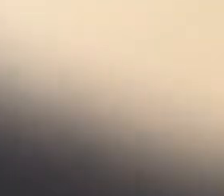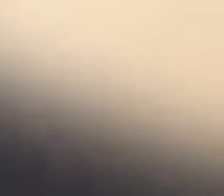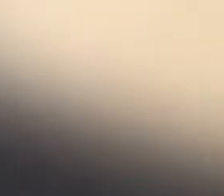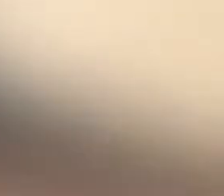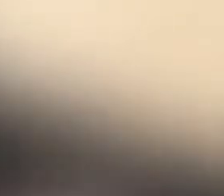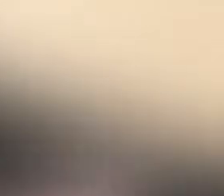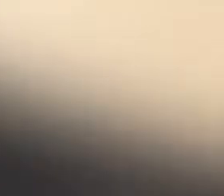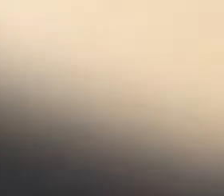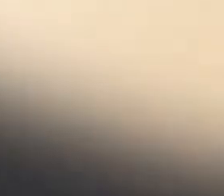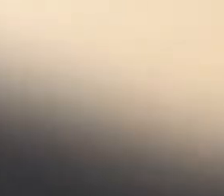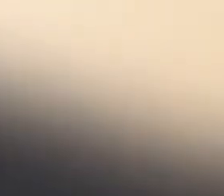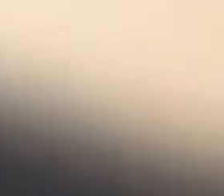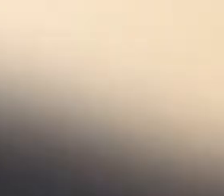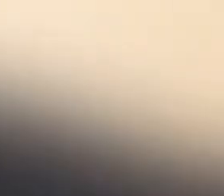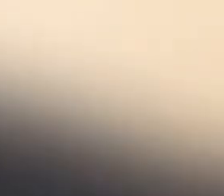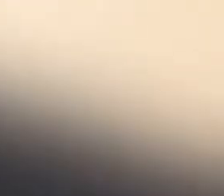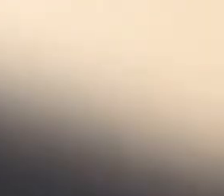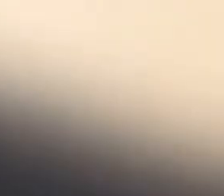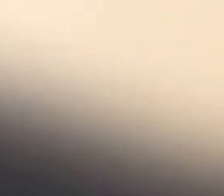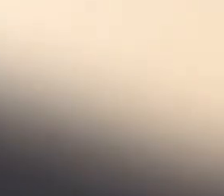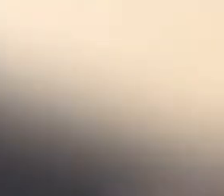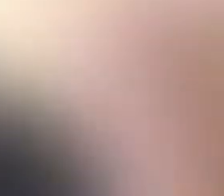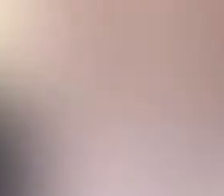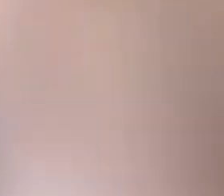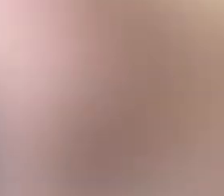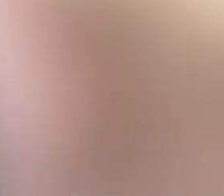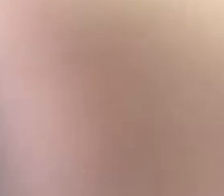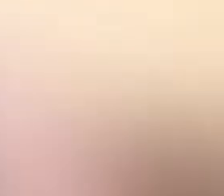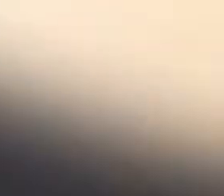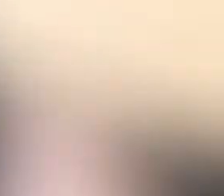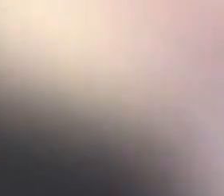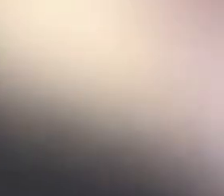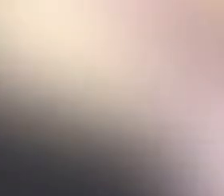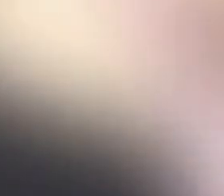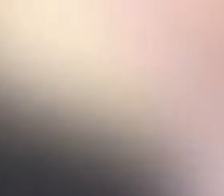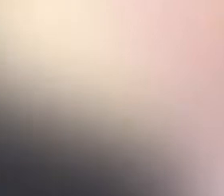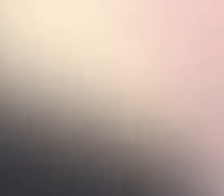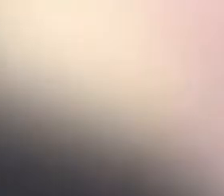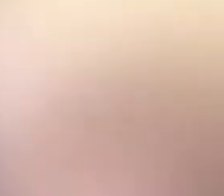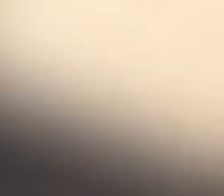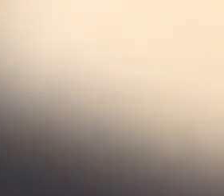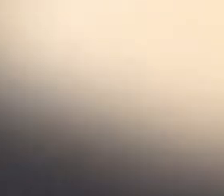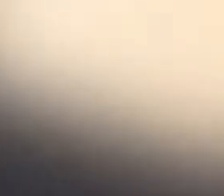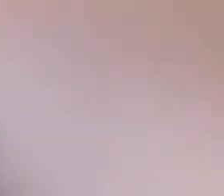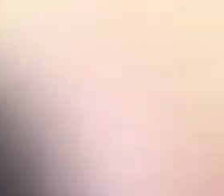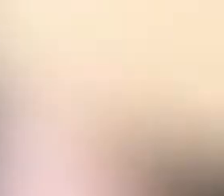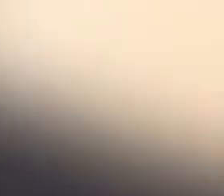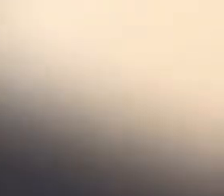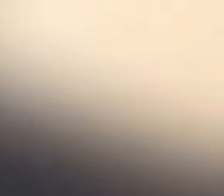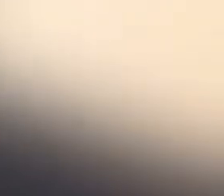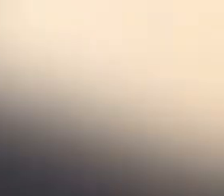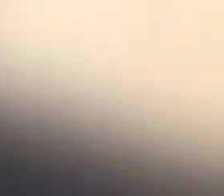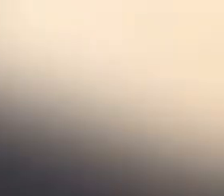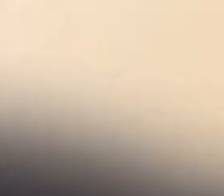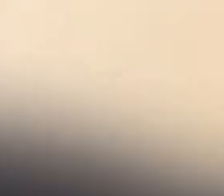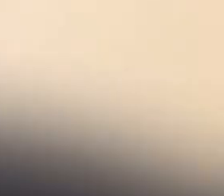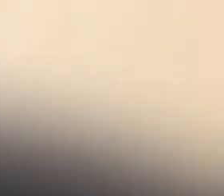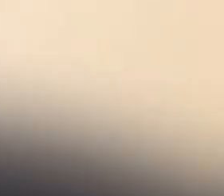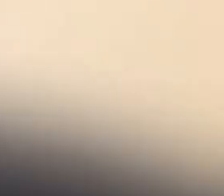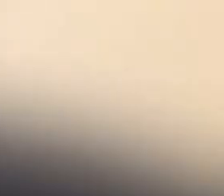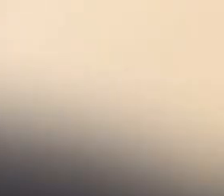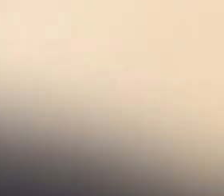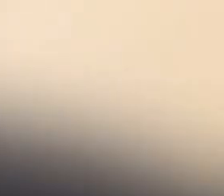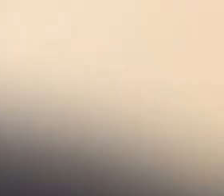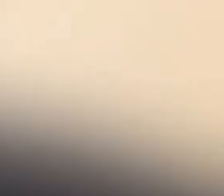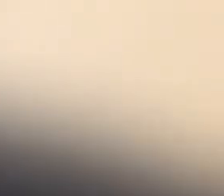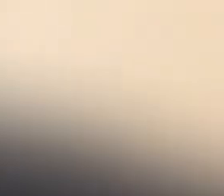work it, tie it together, so it all works. I get myself across, and I also get myself and the character across. Who